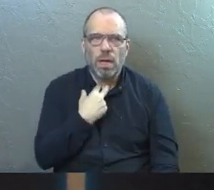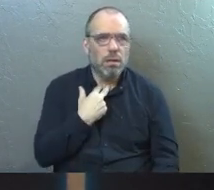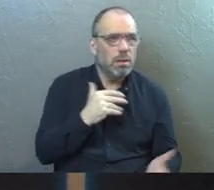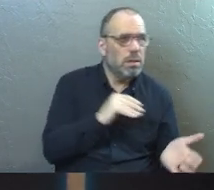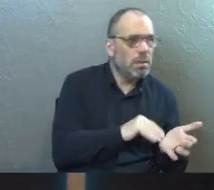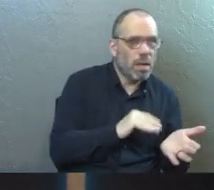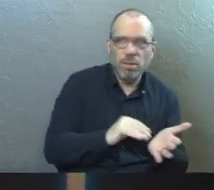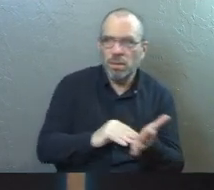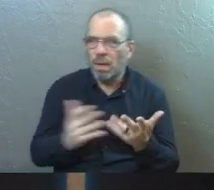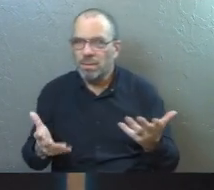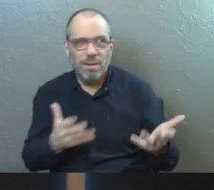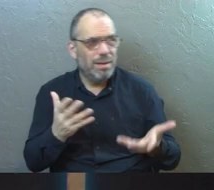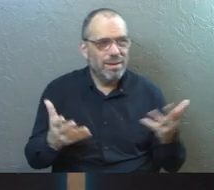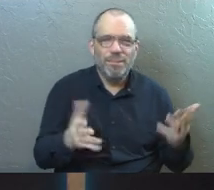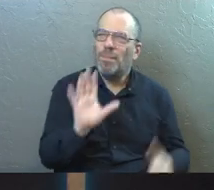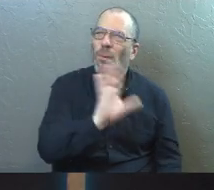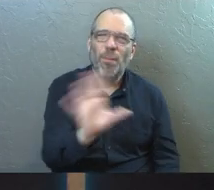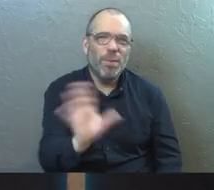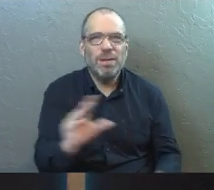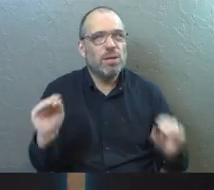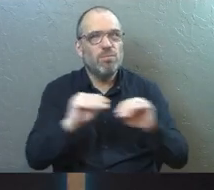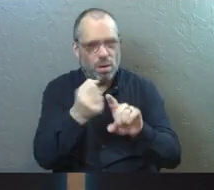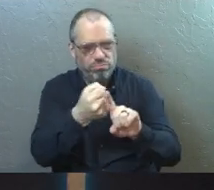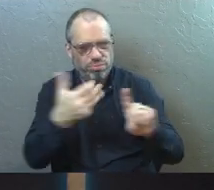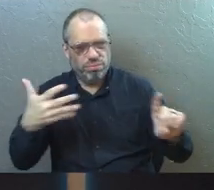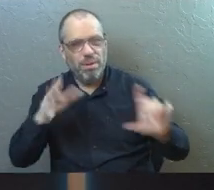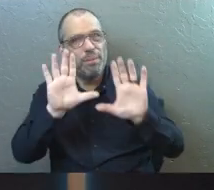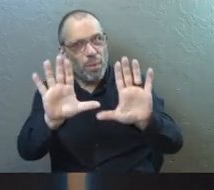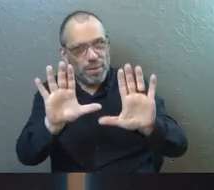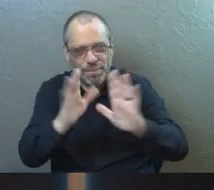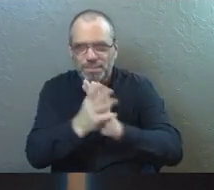in the room are mad at me right now. There's way more to it than that. I know.